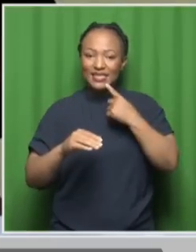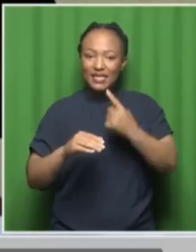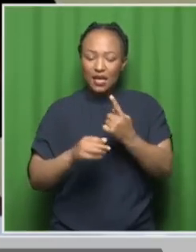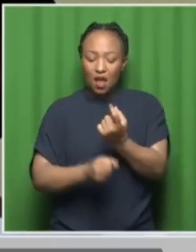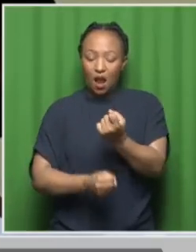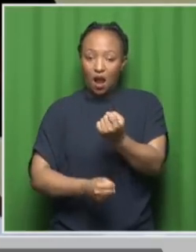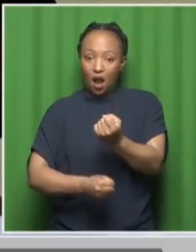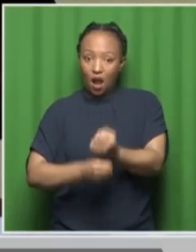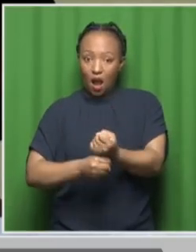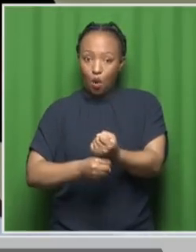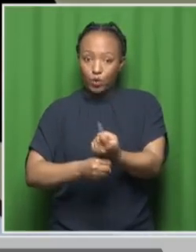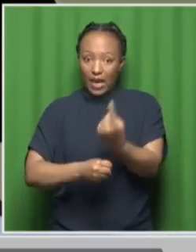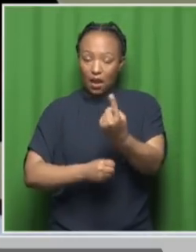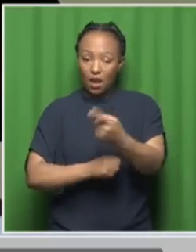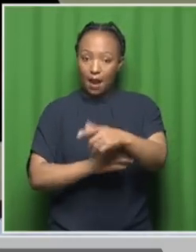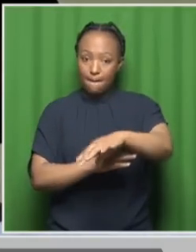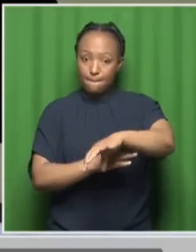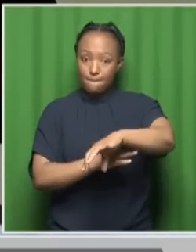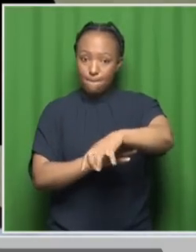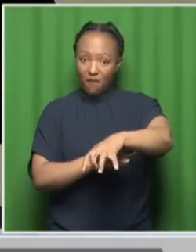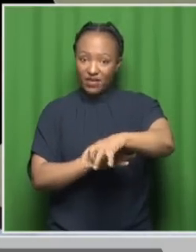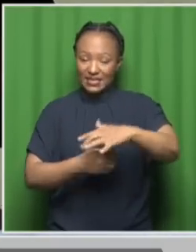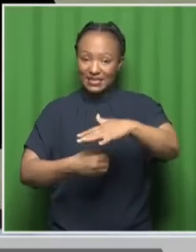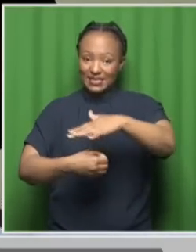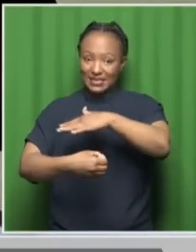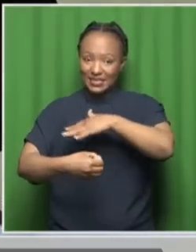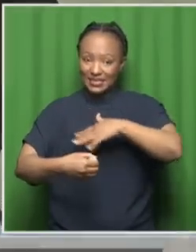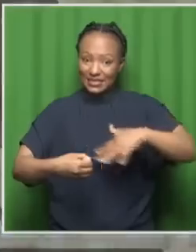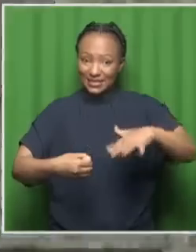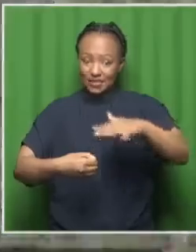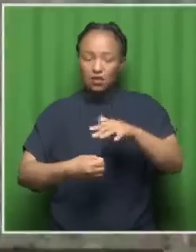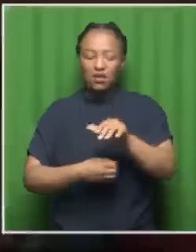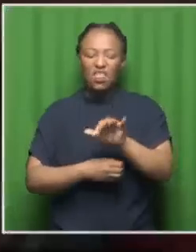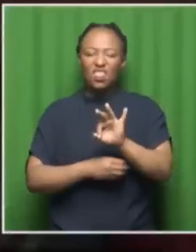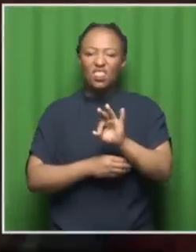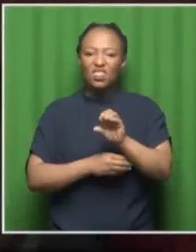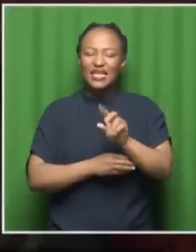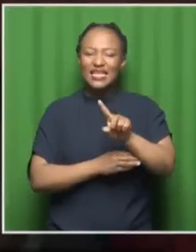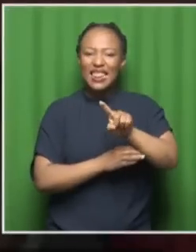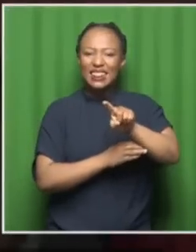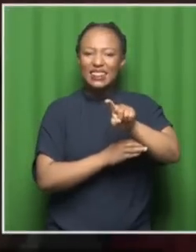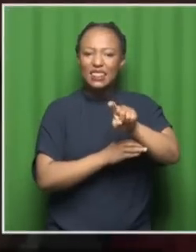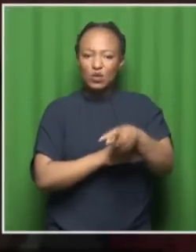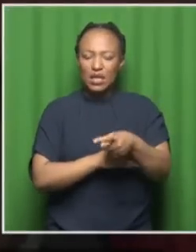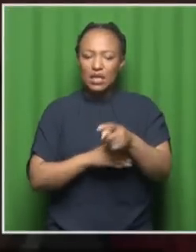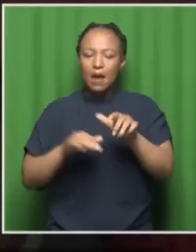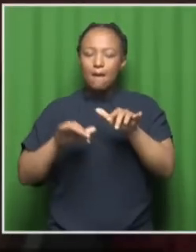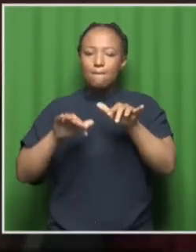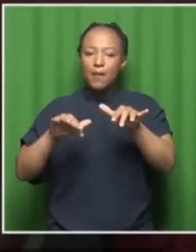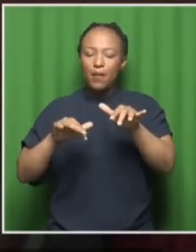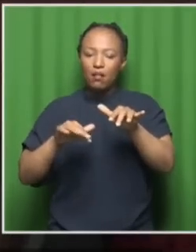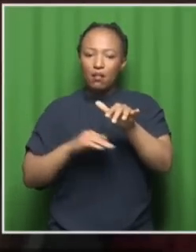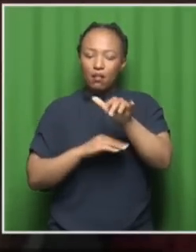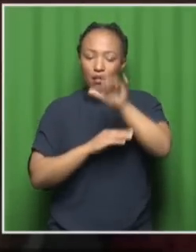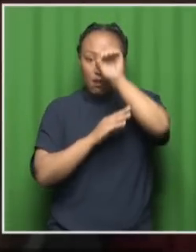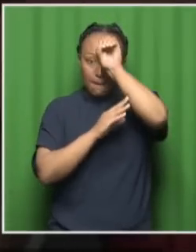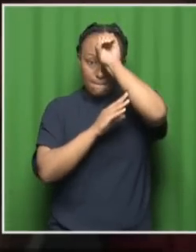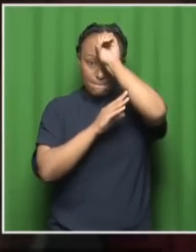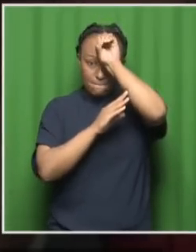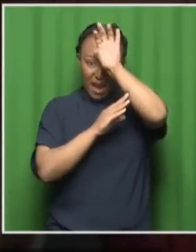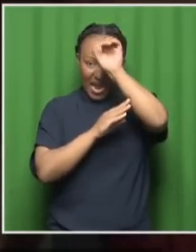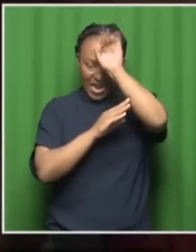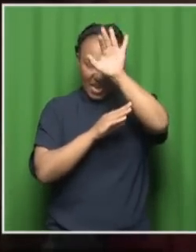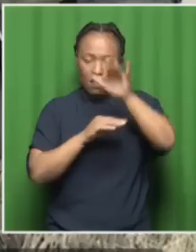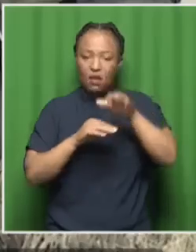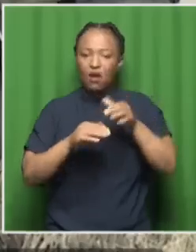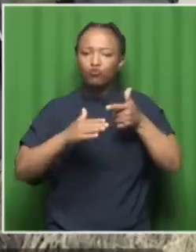alone at that time, there were about 30,000 Zamazamas, illegal miners operating in